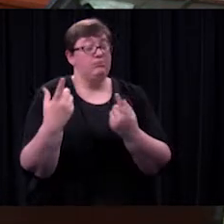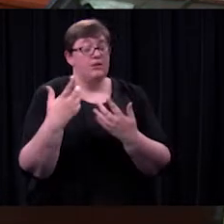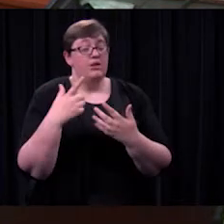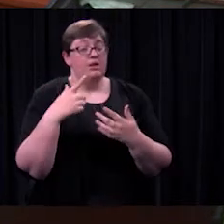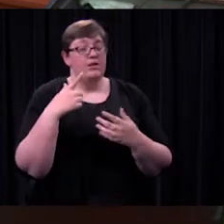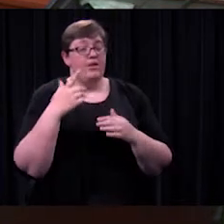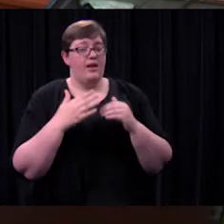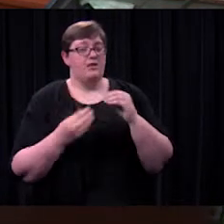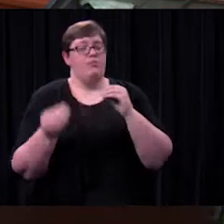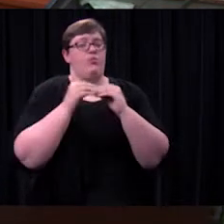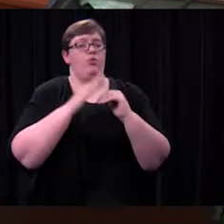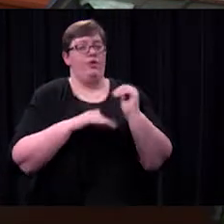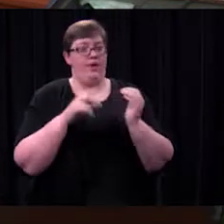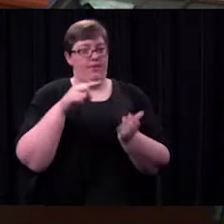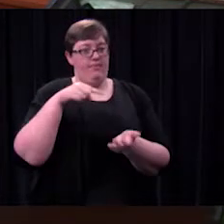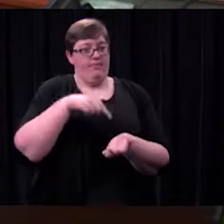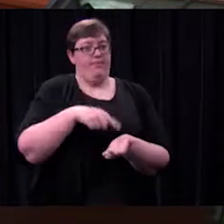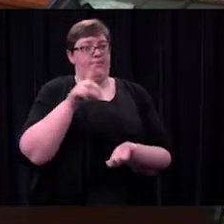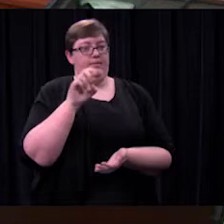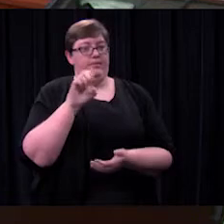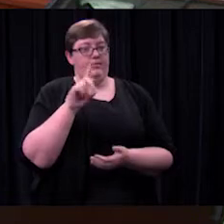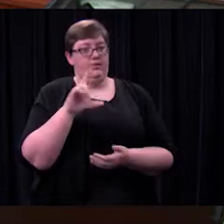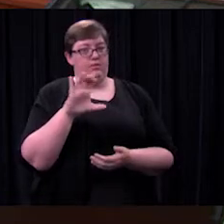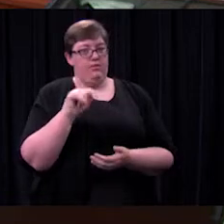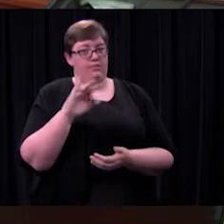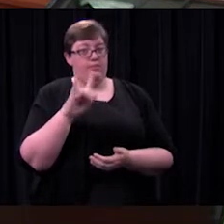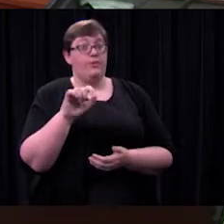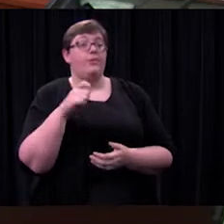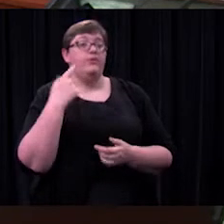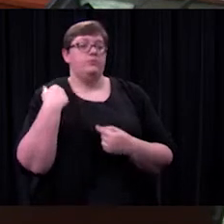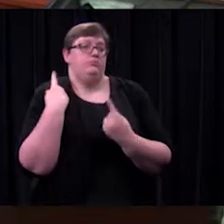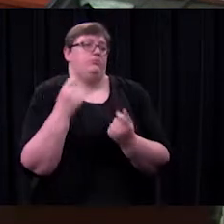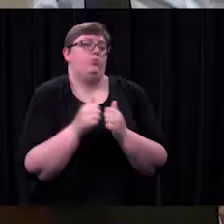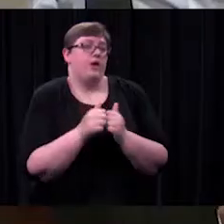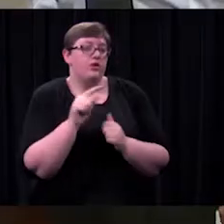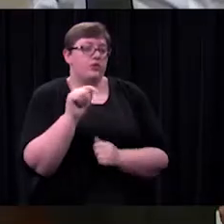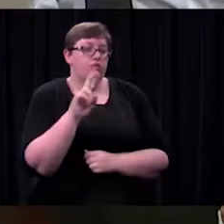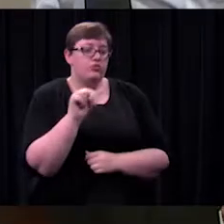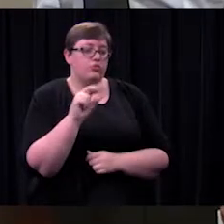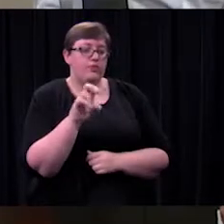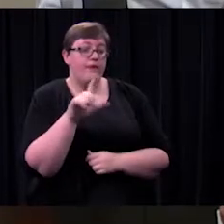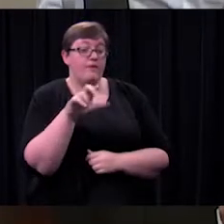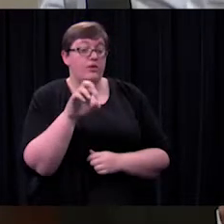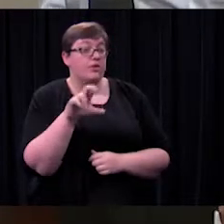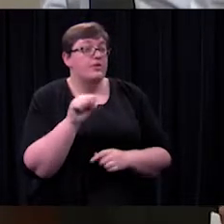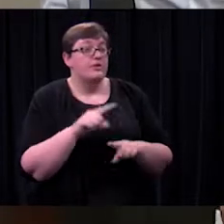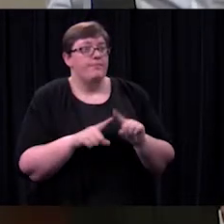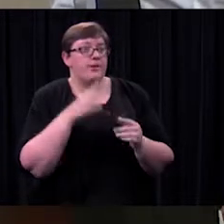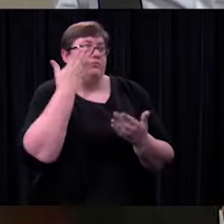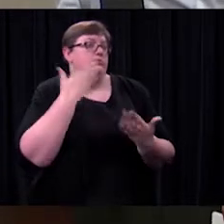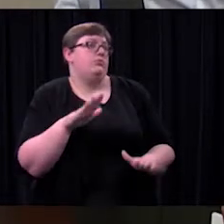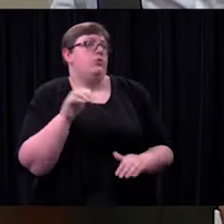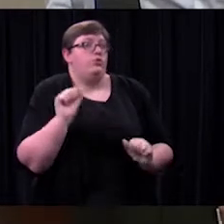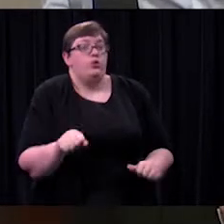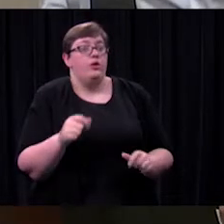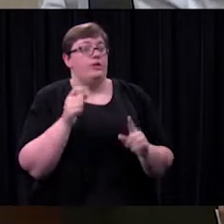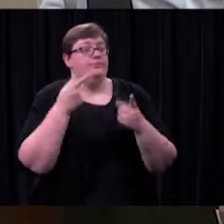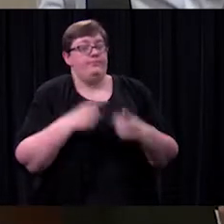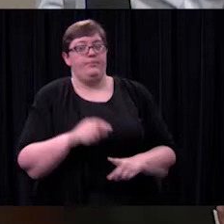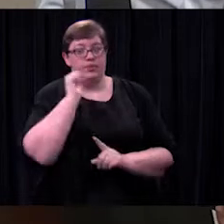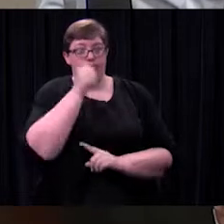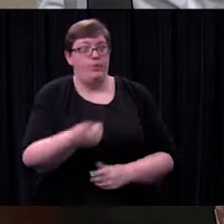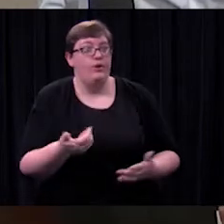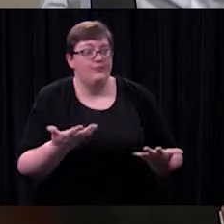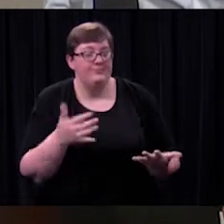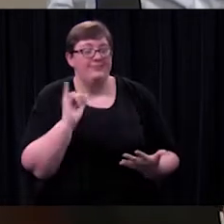deductible in the 15 years we've had with travelers. That's not to say it couldn't happen tomorrow. So it's that